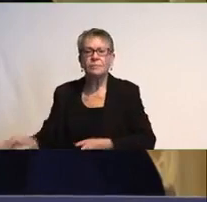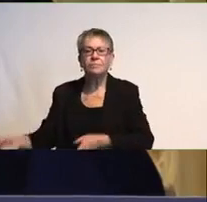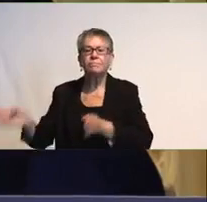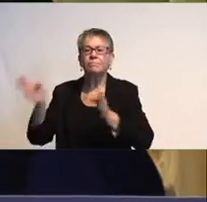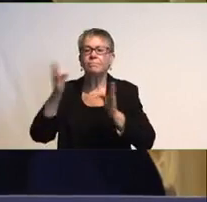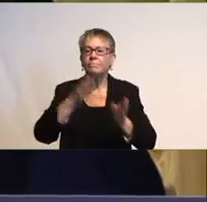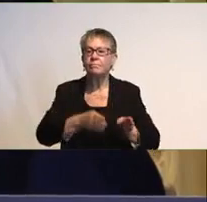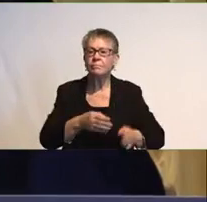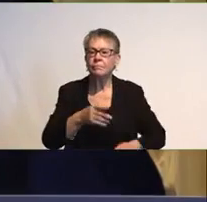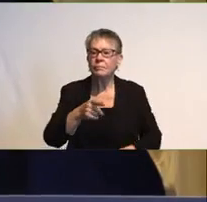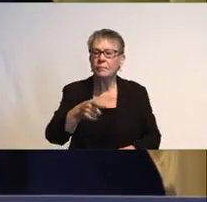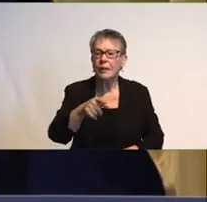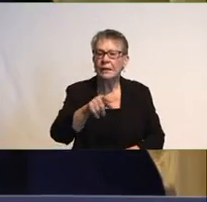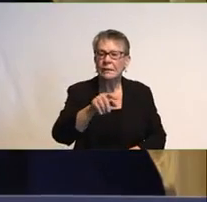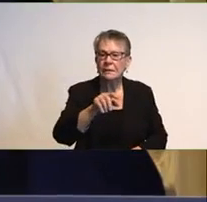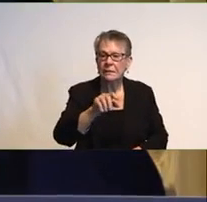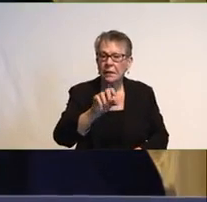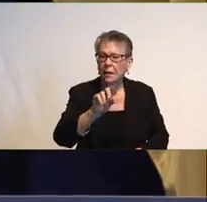Good afternoon.